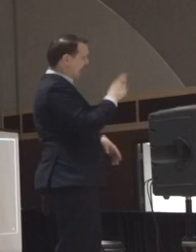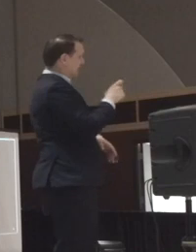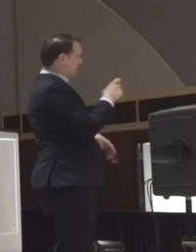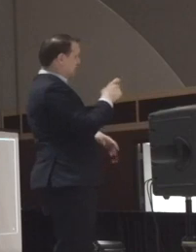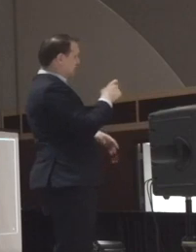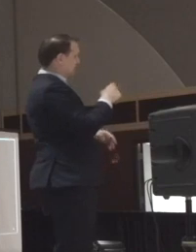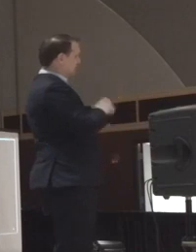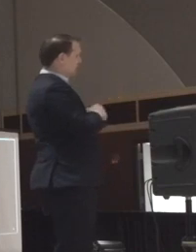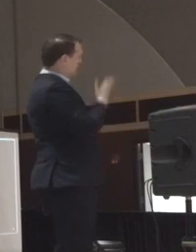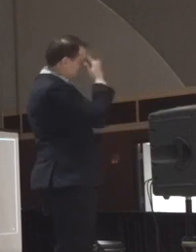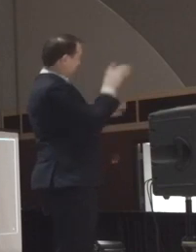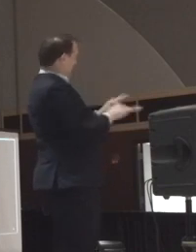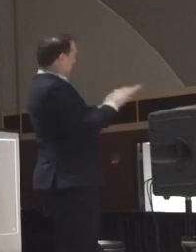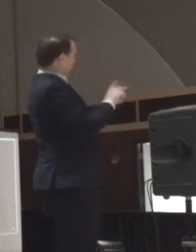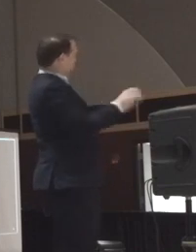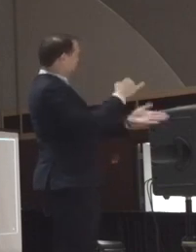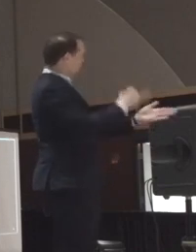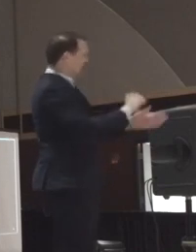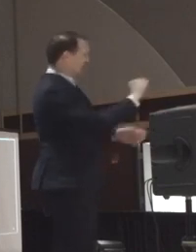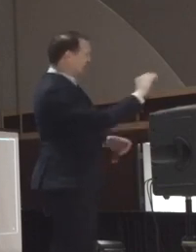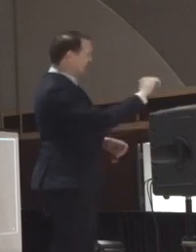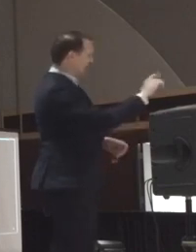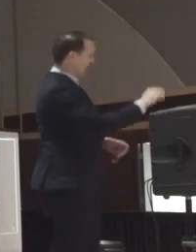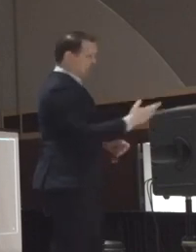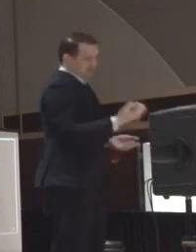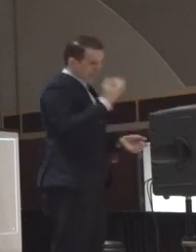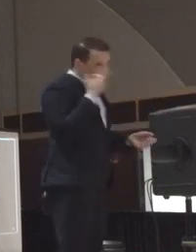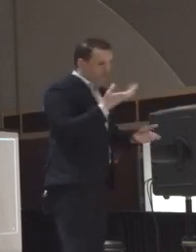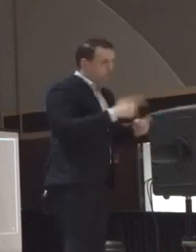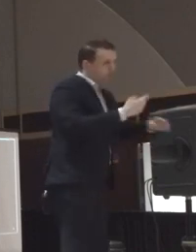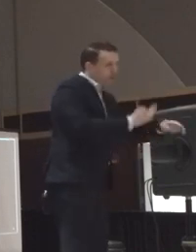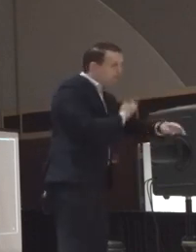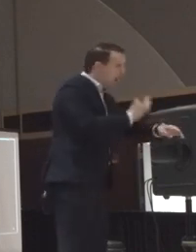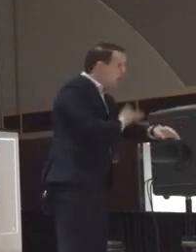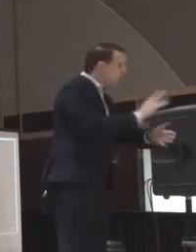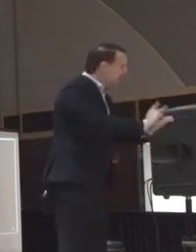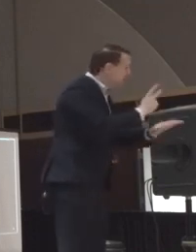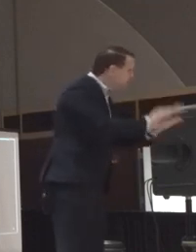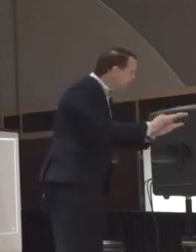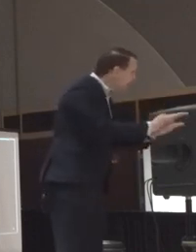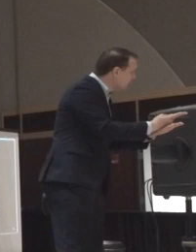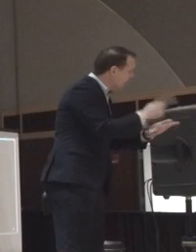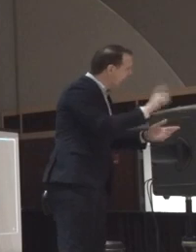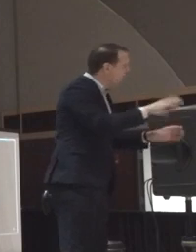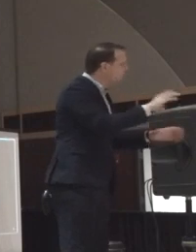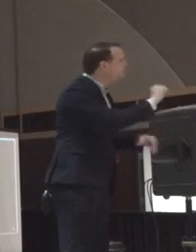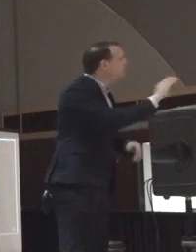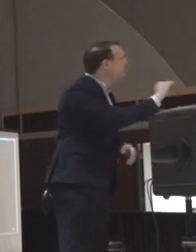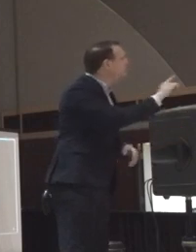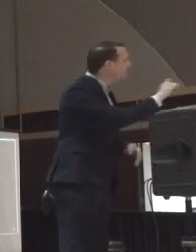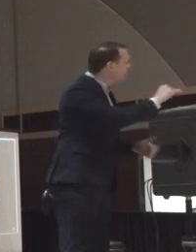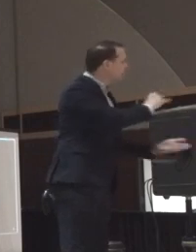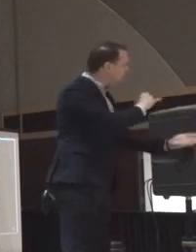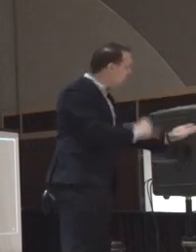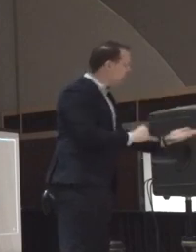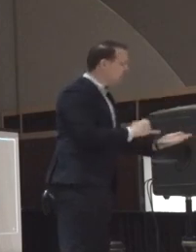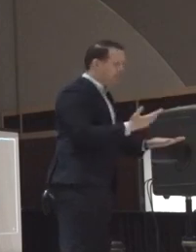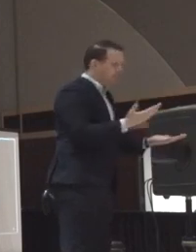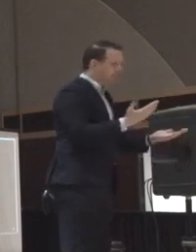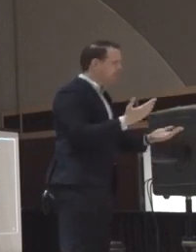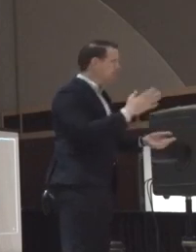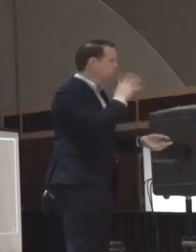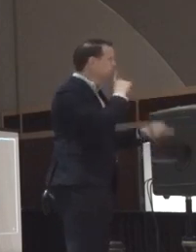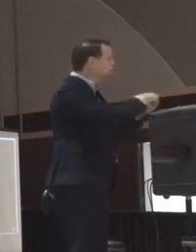scale drawing be important? Well, if you ever remodel your kitchen, maybe you might want to do a scale drawing. I talked to